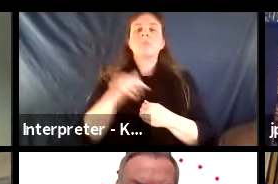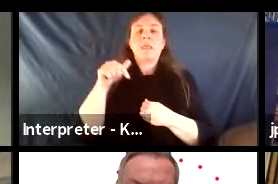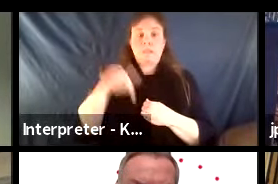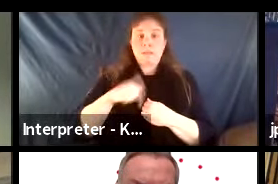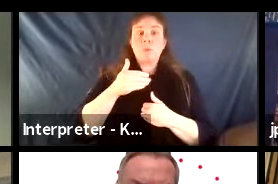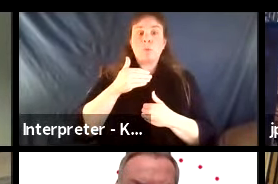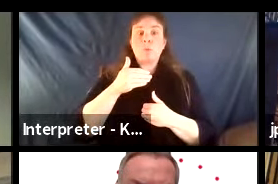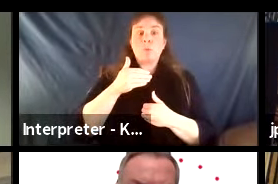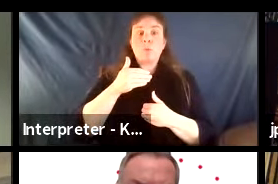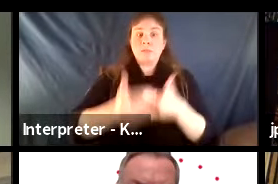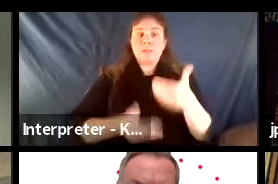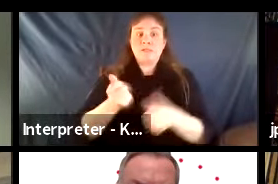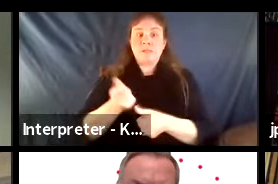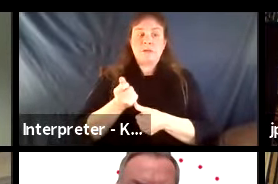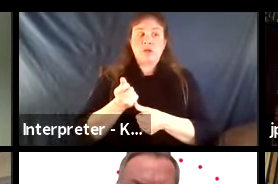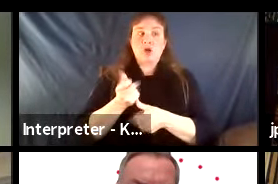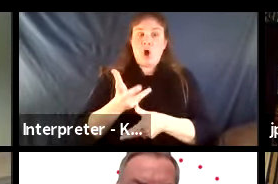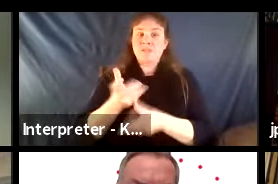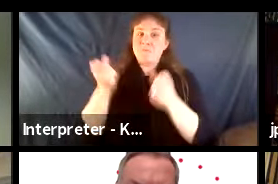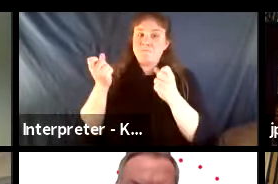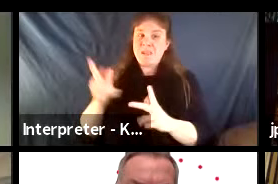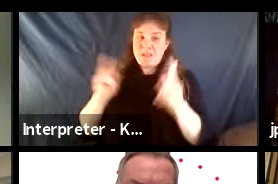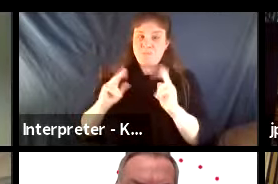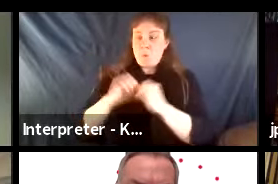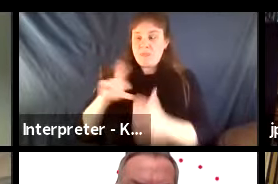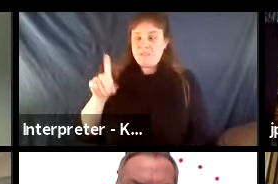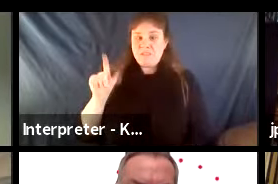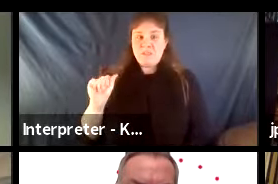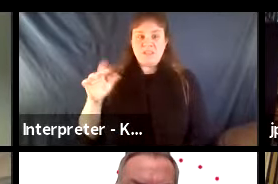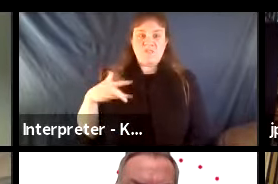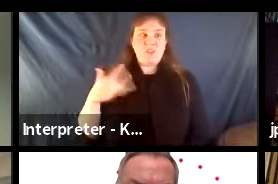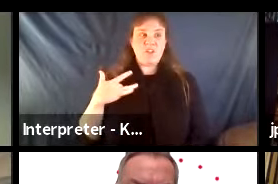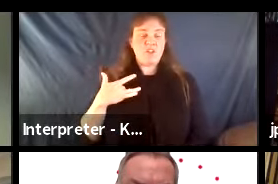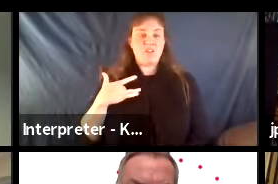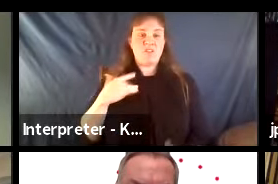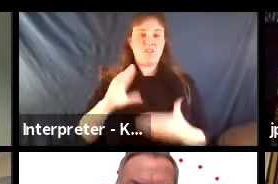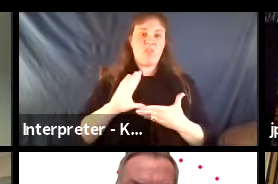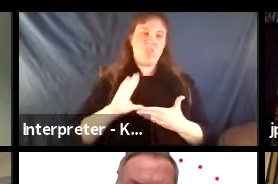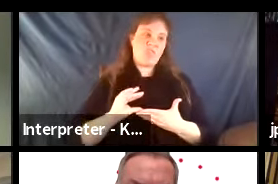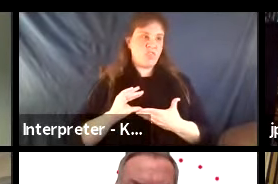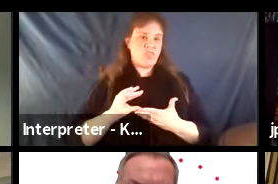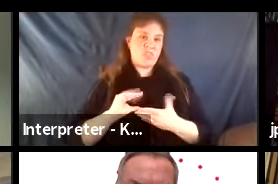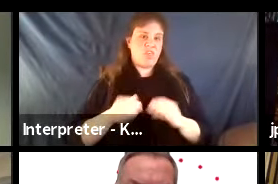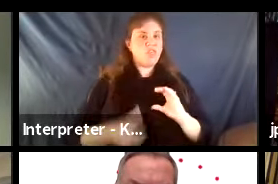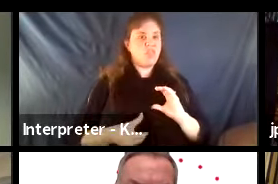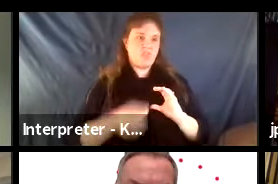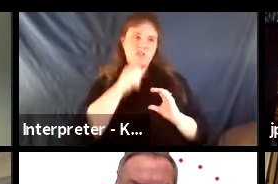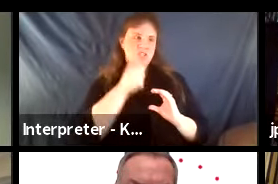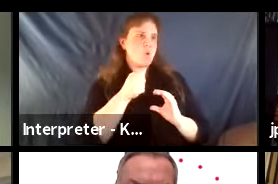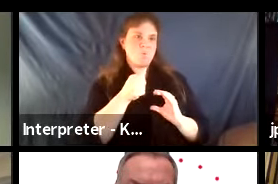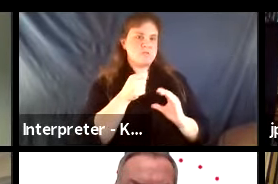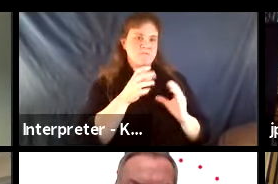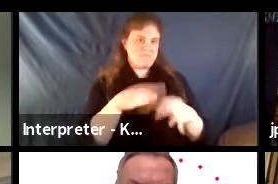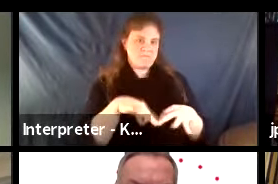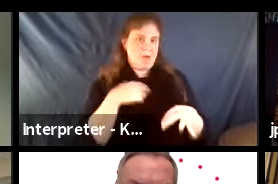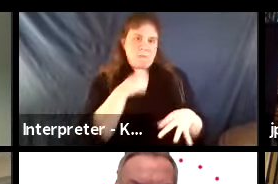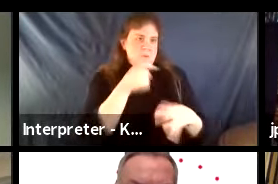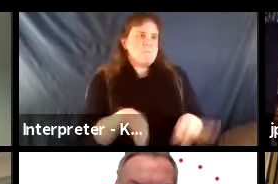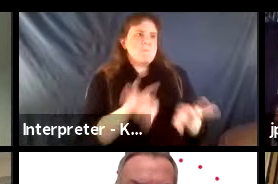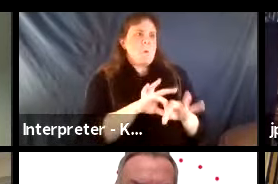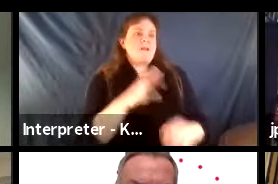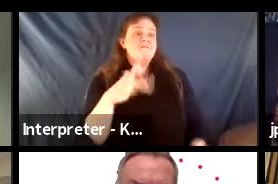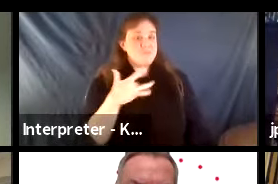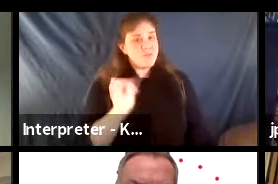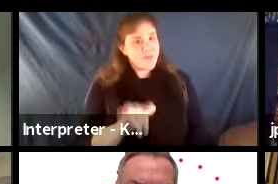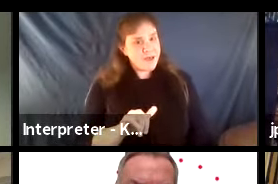feel expendable and undervalued. While I understand the statistics that we are using and